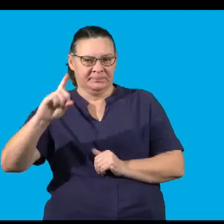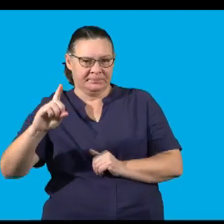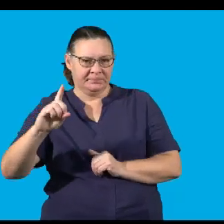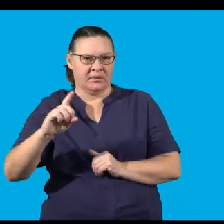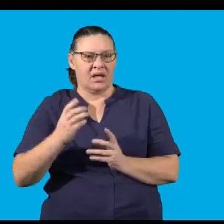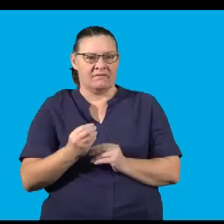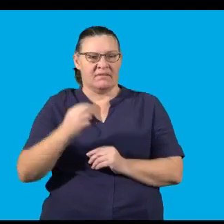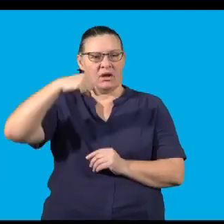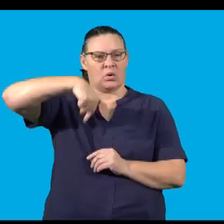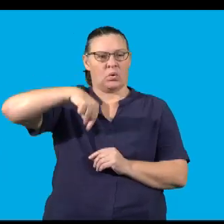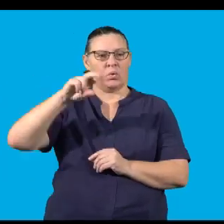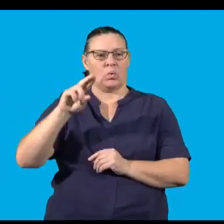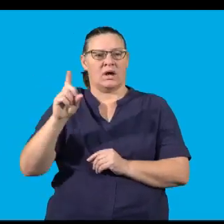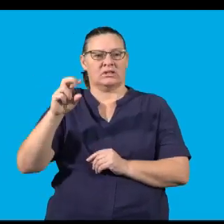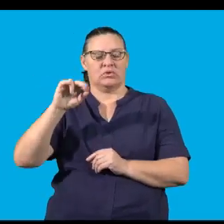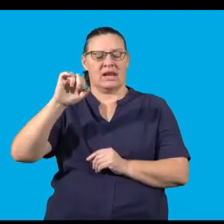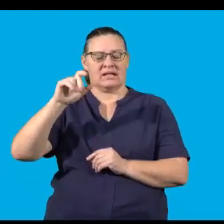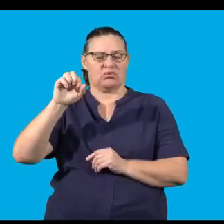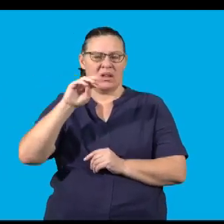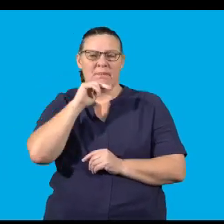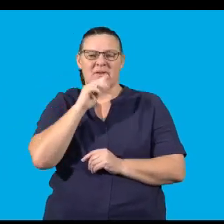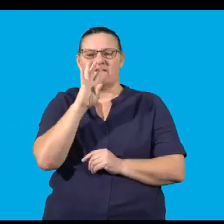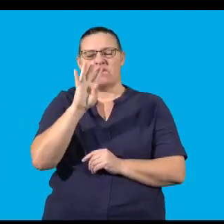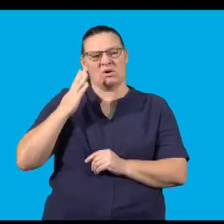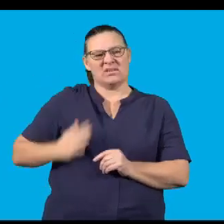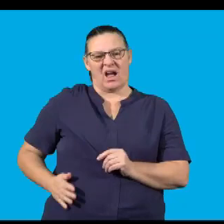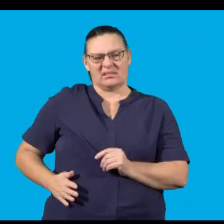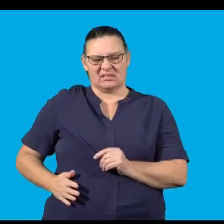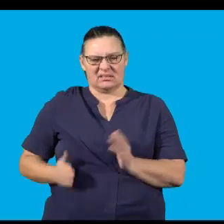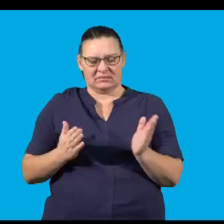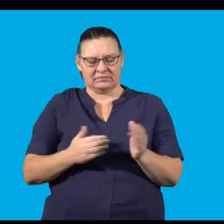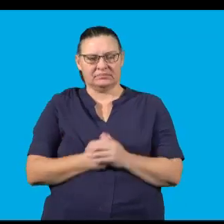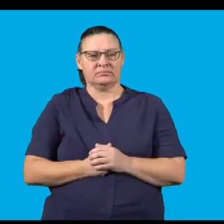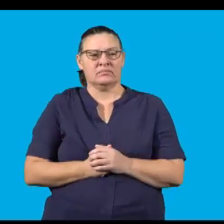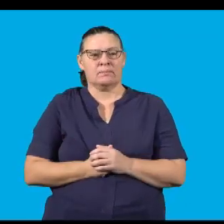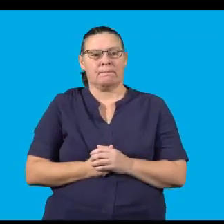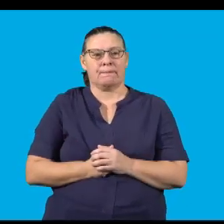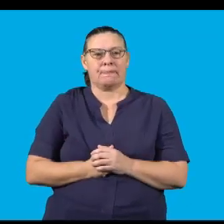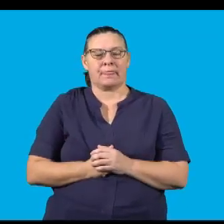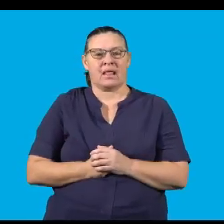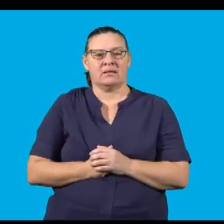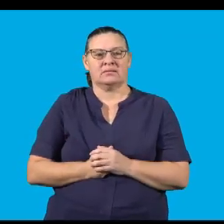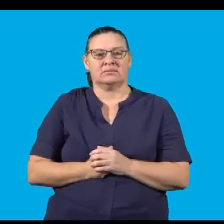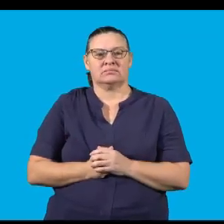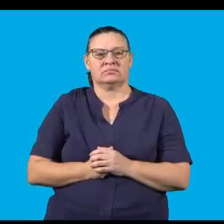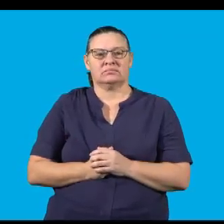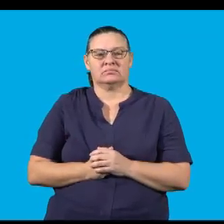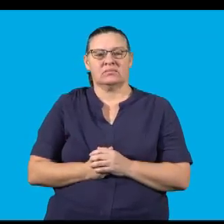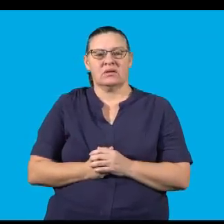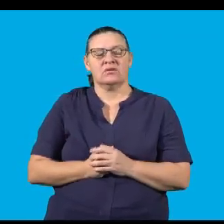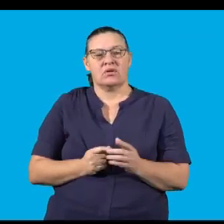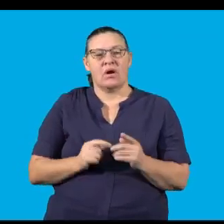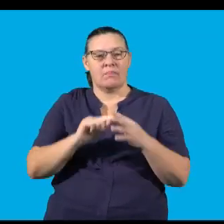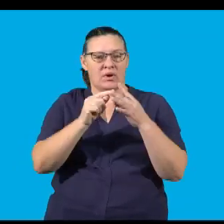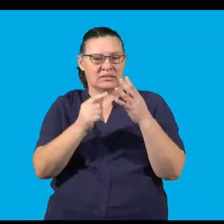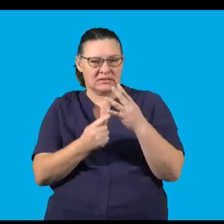is a quadrilateral, so it's just a four-sided shape. They didn't give you information about what type of shape it is. They've given you the vertices that